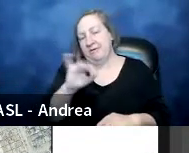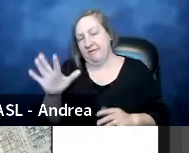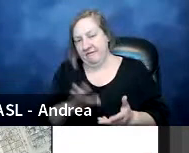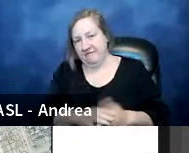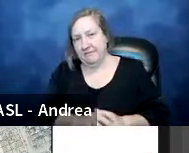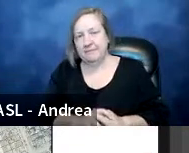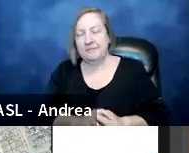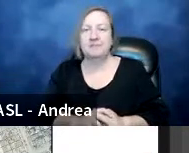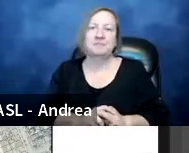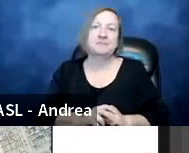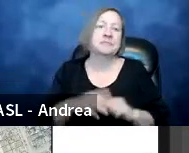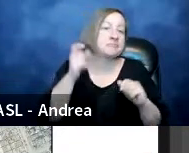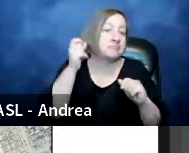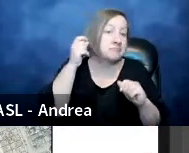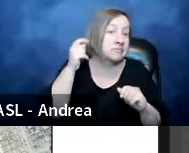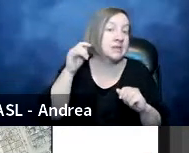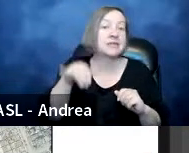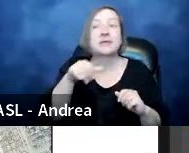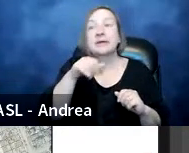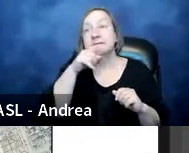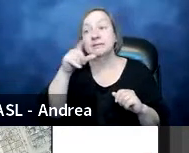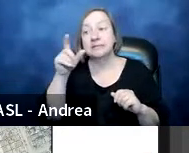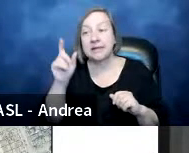Those don't have to be